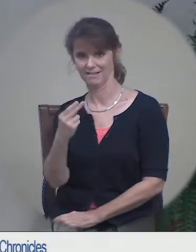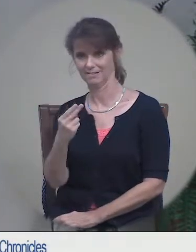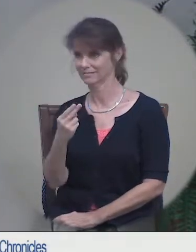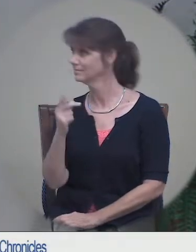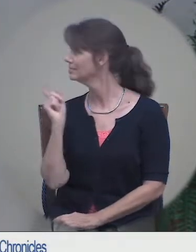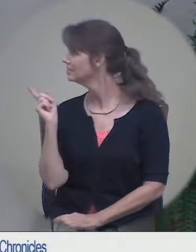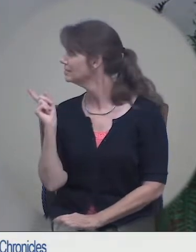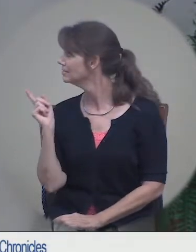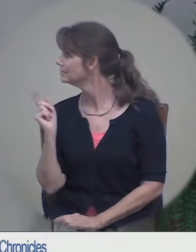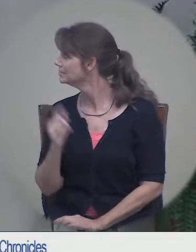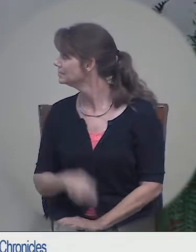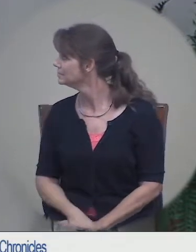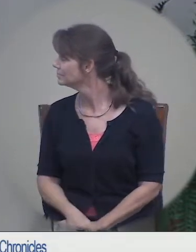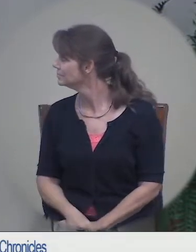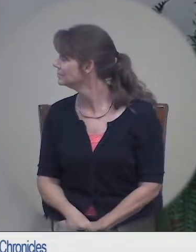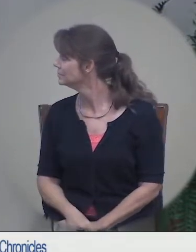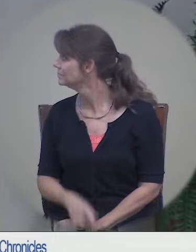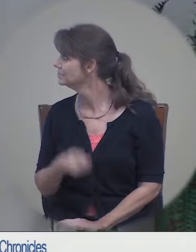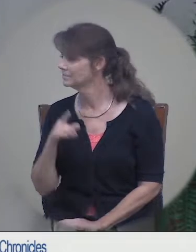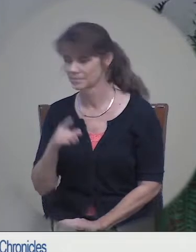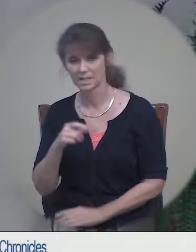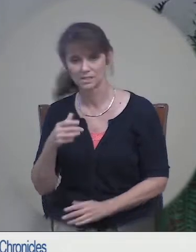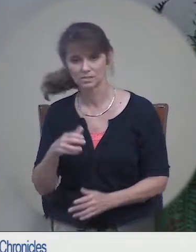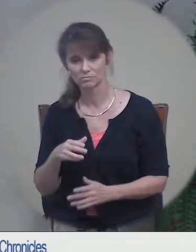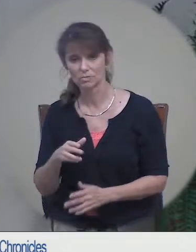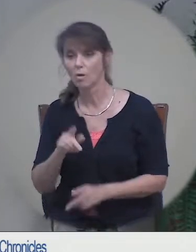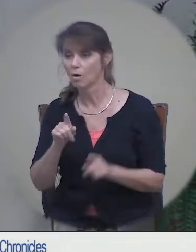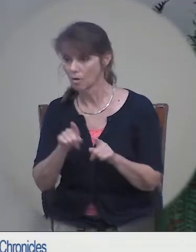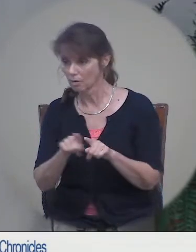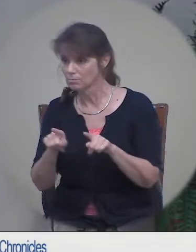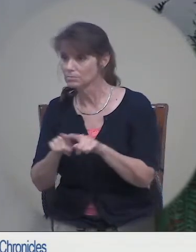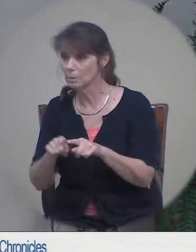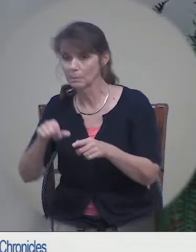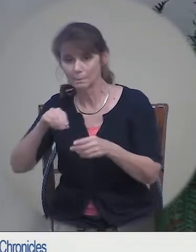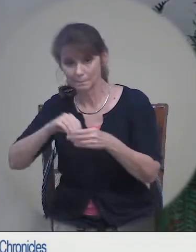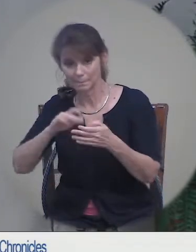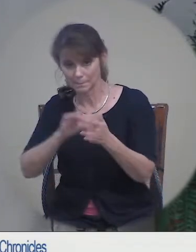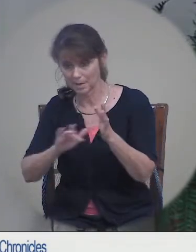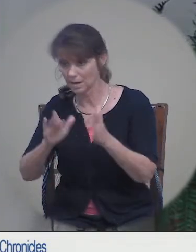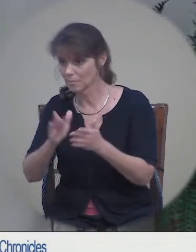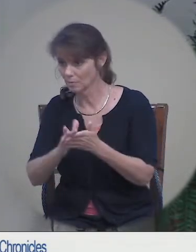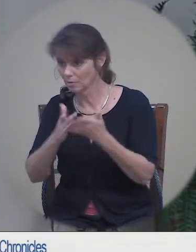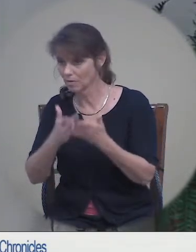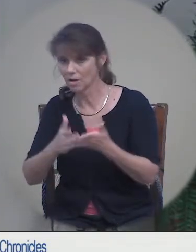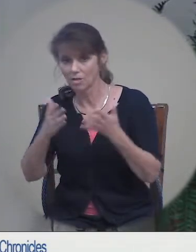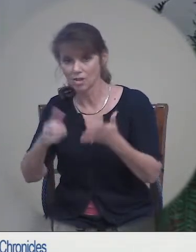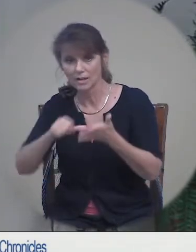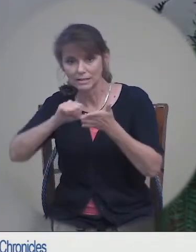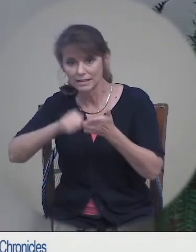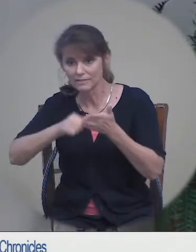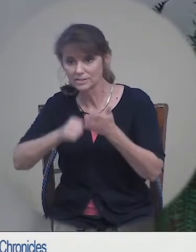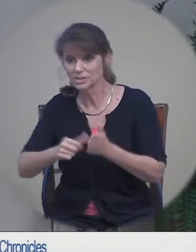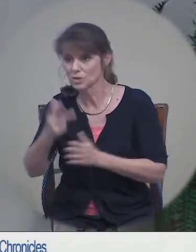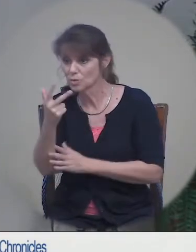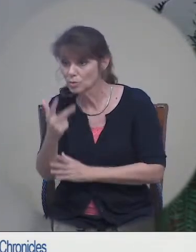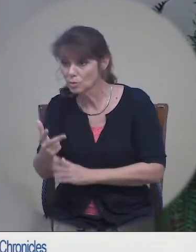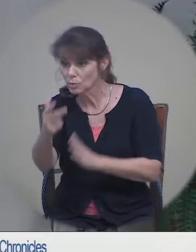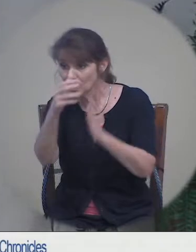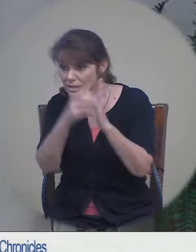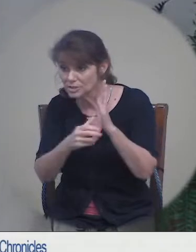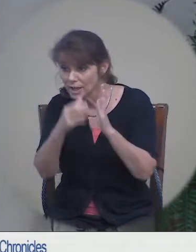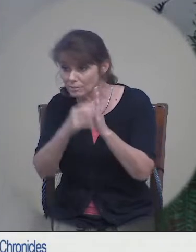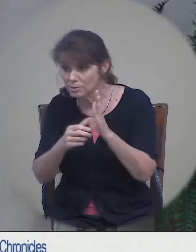reign, he places a great deal of emphasis on Hezekiah. I mean, you think about there's 3 chapters dedicated to his reign in